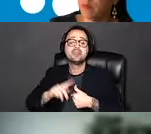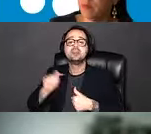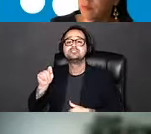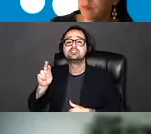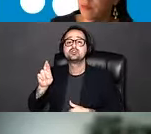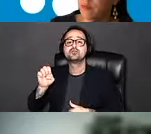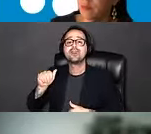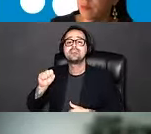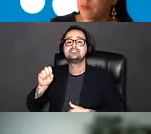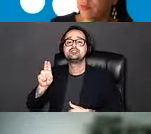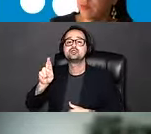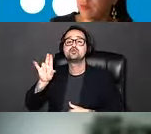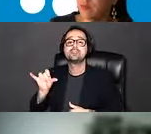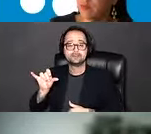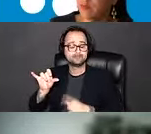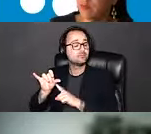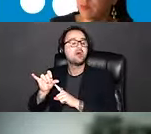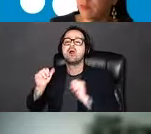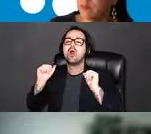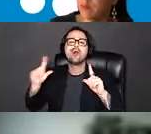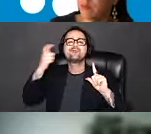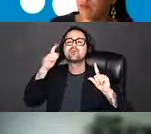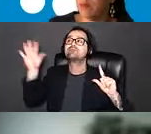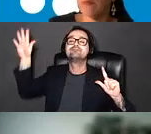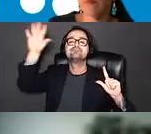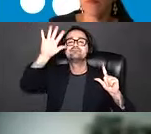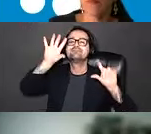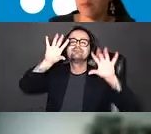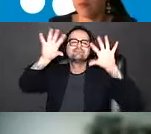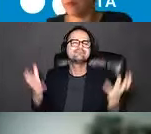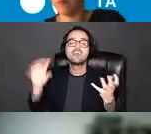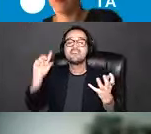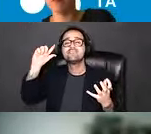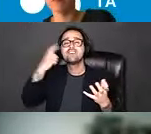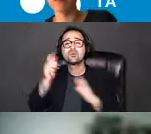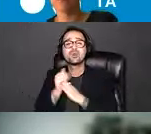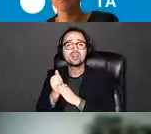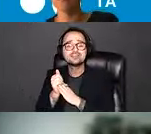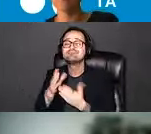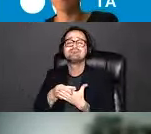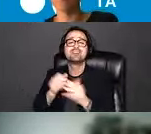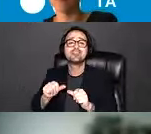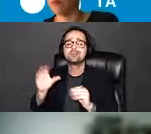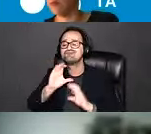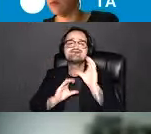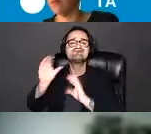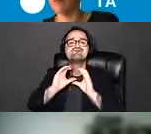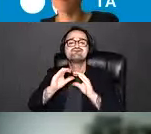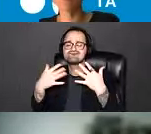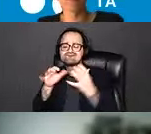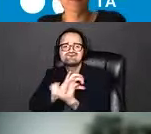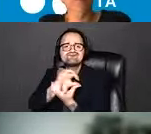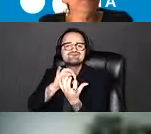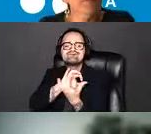like I said, all of the levels of government following the same federal guidance. The funds can be stacked and braided or aligned,